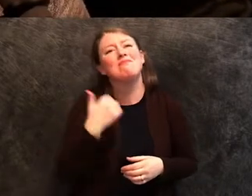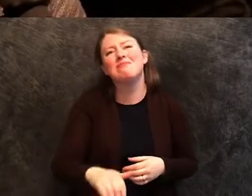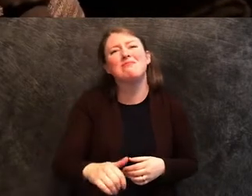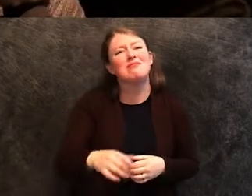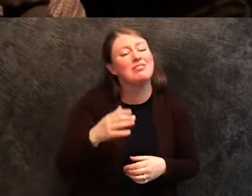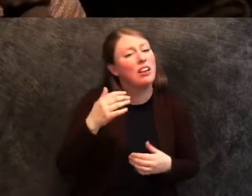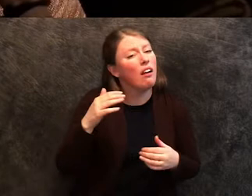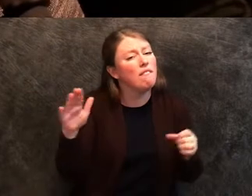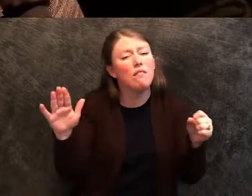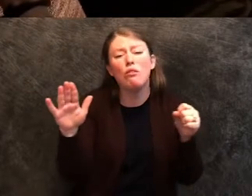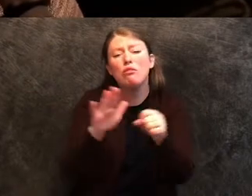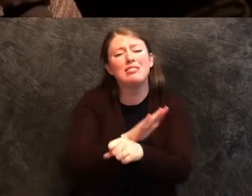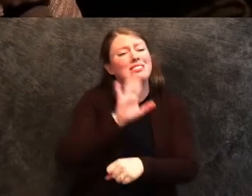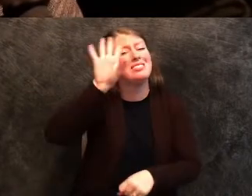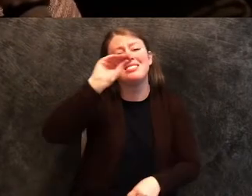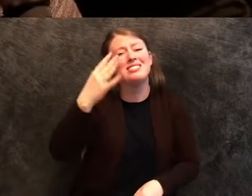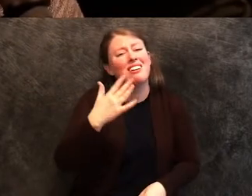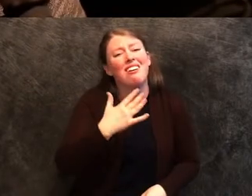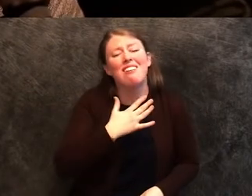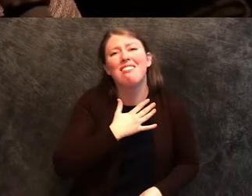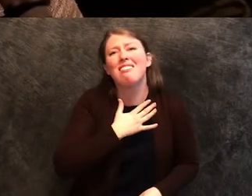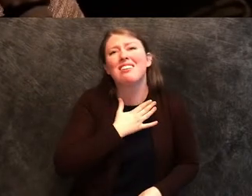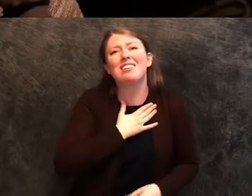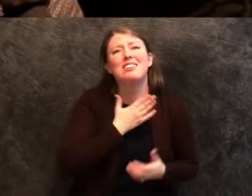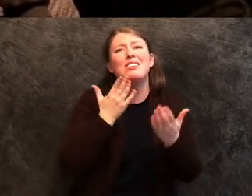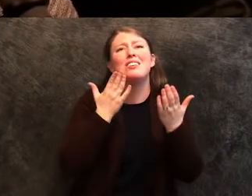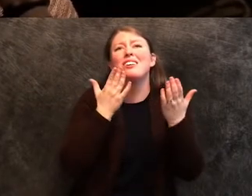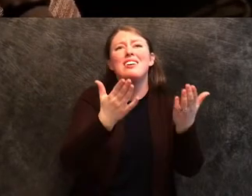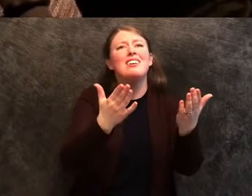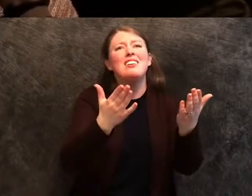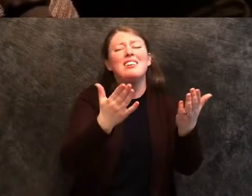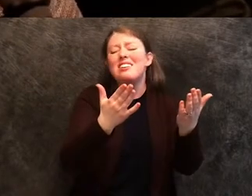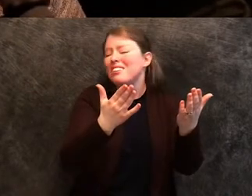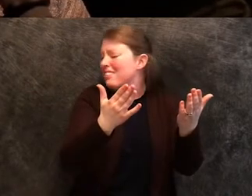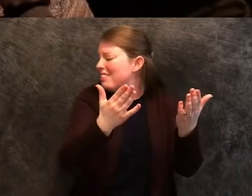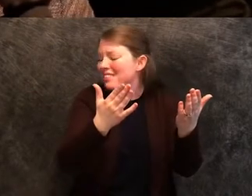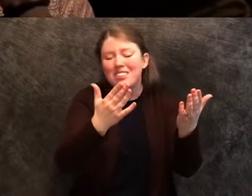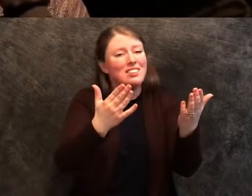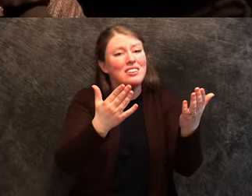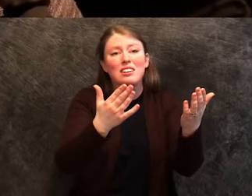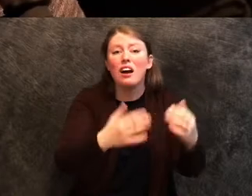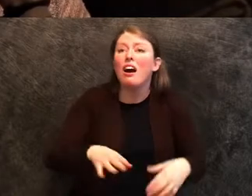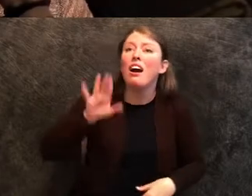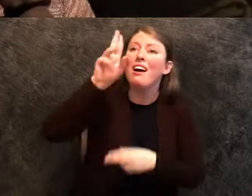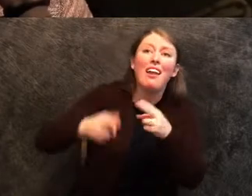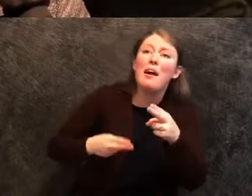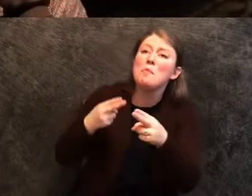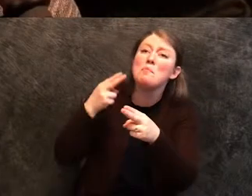Oh, in the fullness of your grace, in